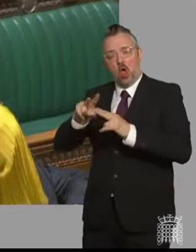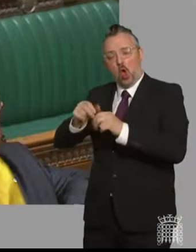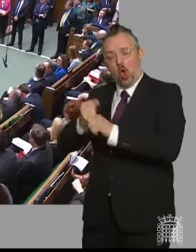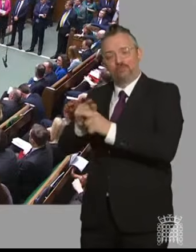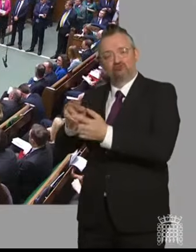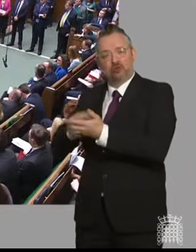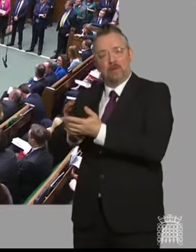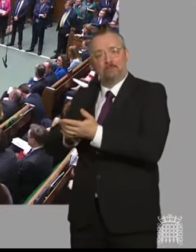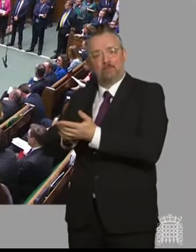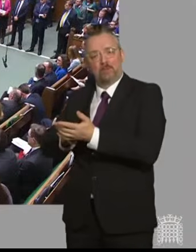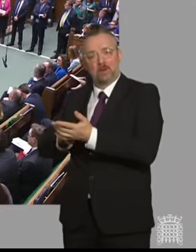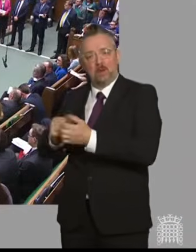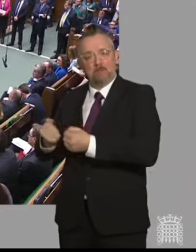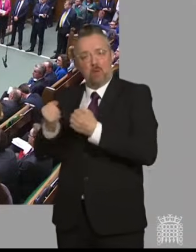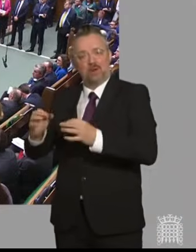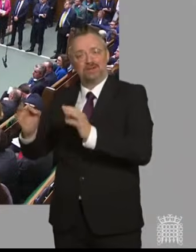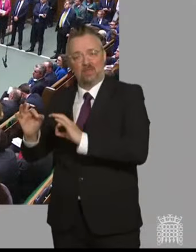winter?